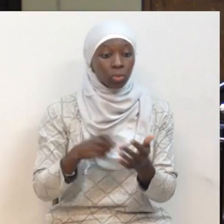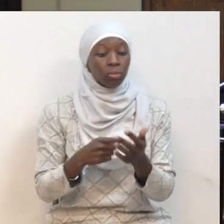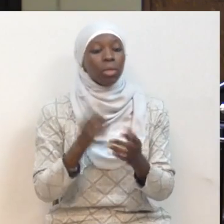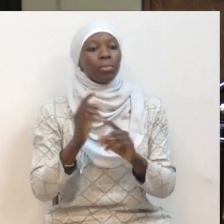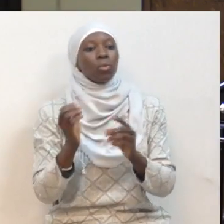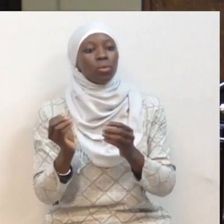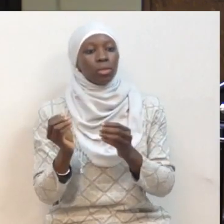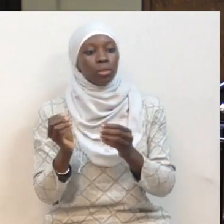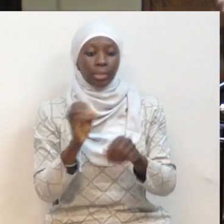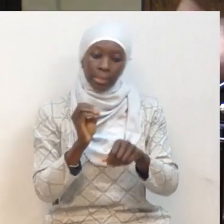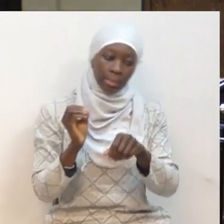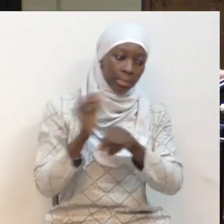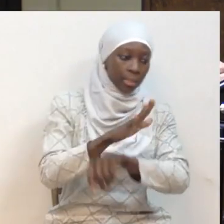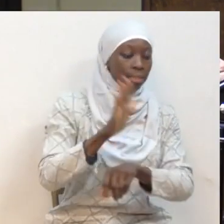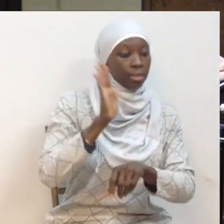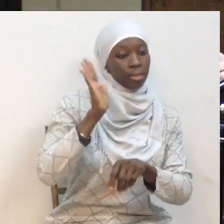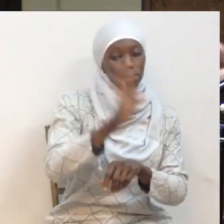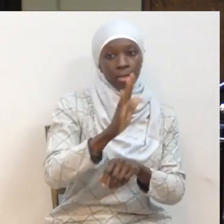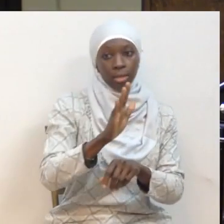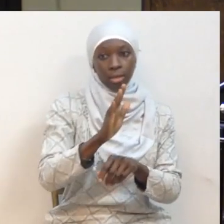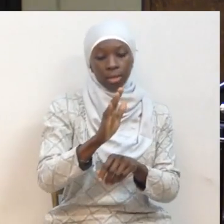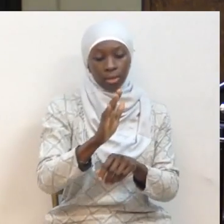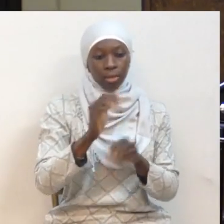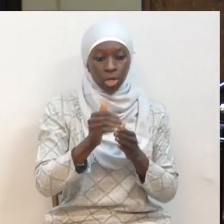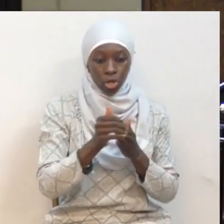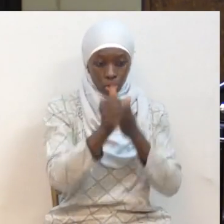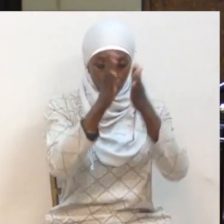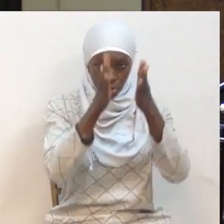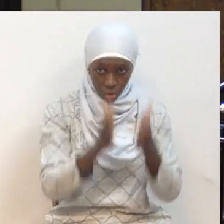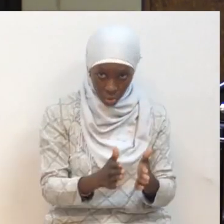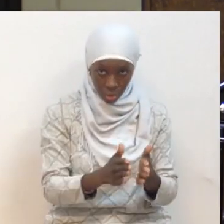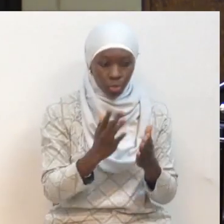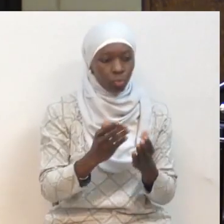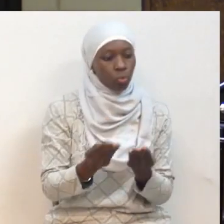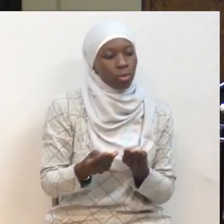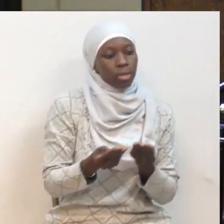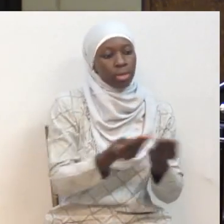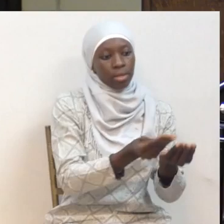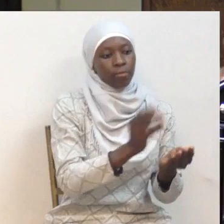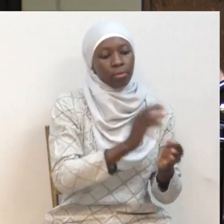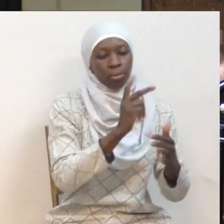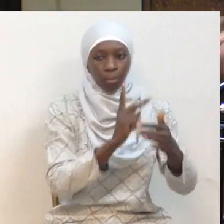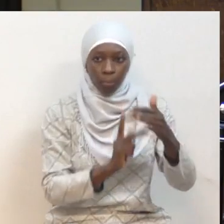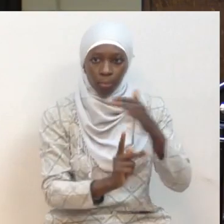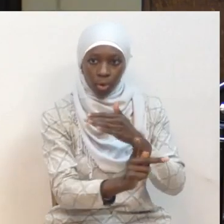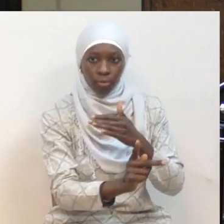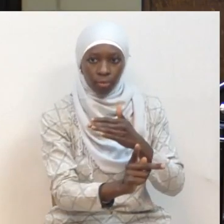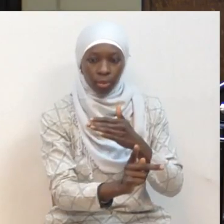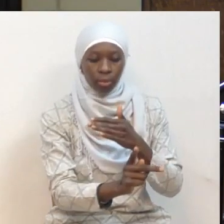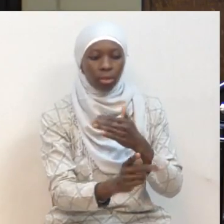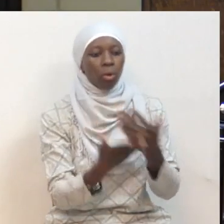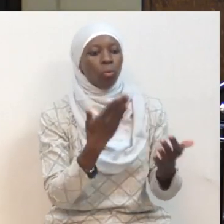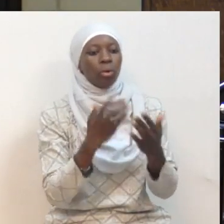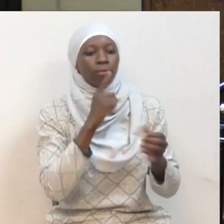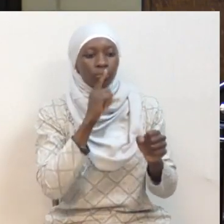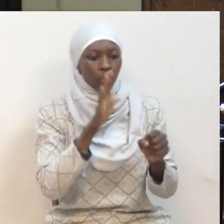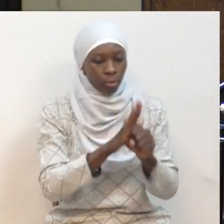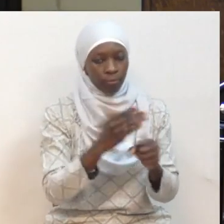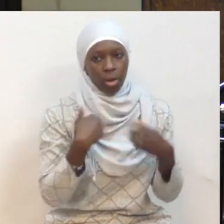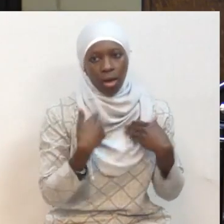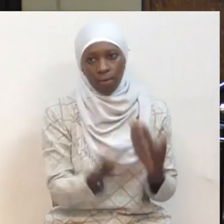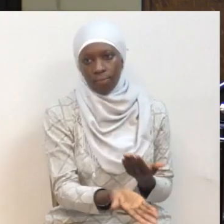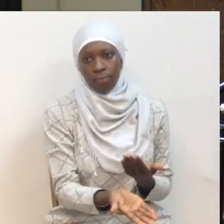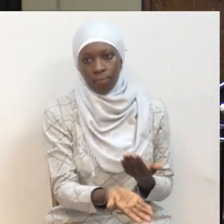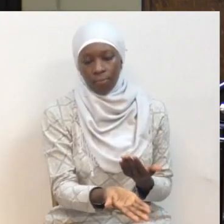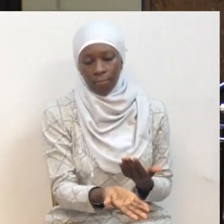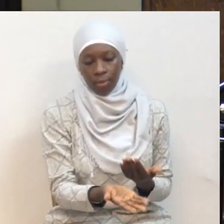the Prophet on their behalf in Medina. So they don't have all of them to travel to Medina to make the